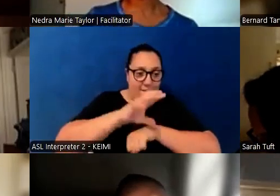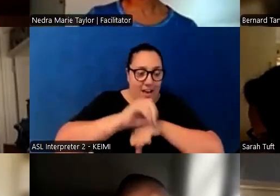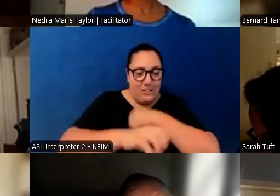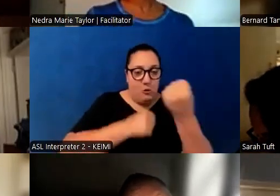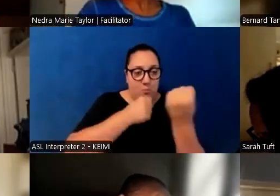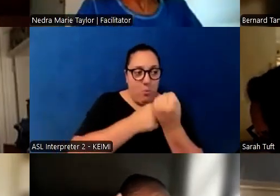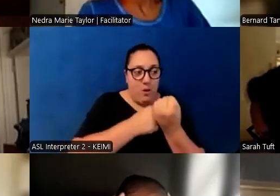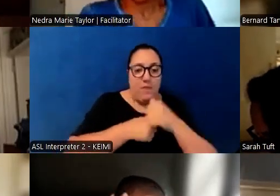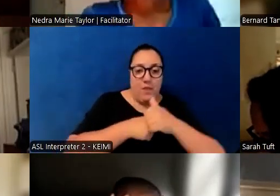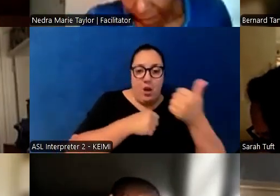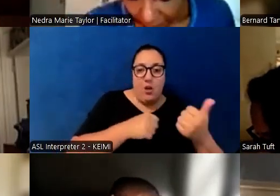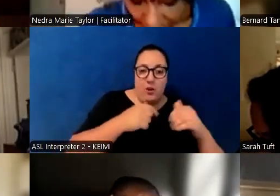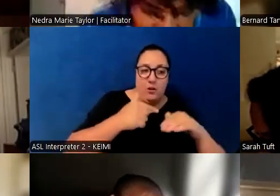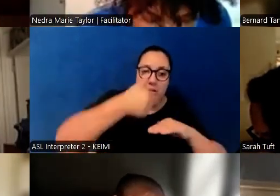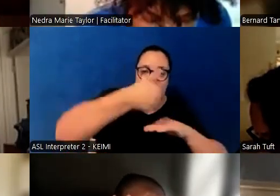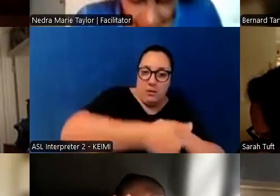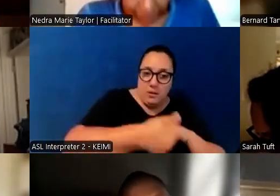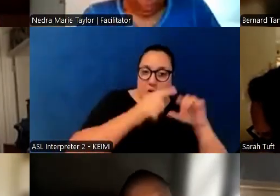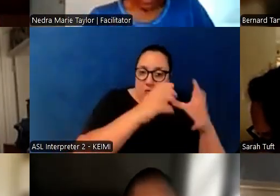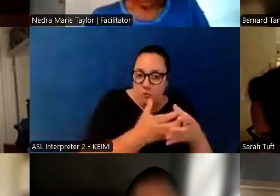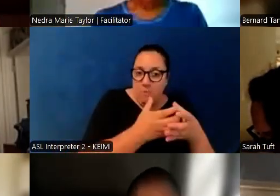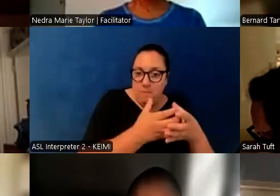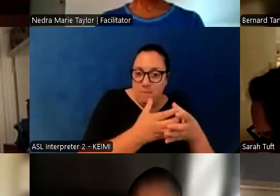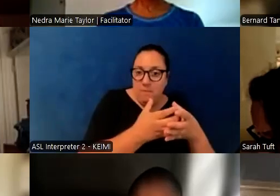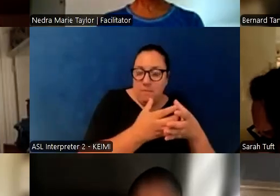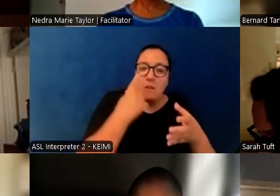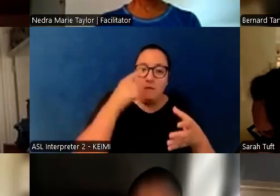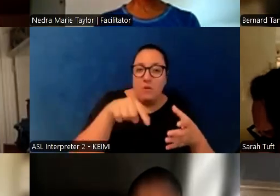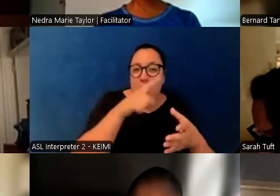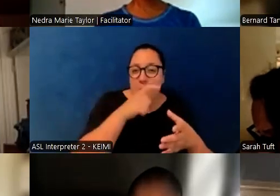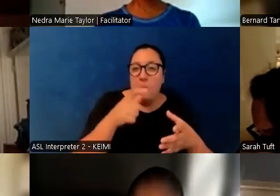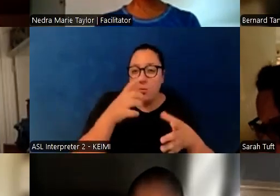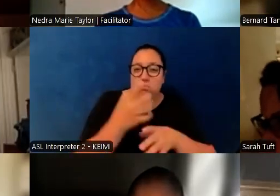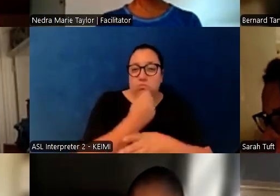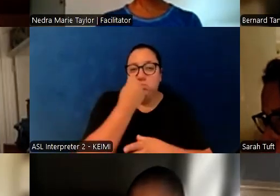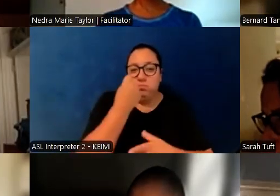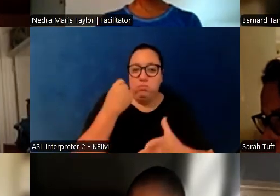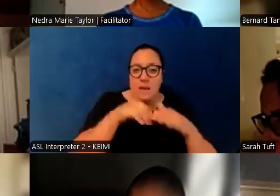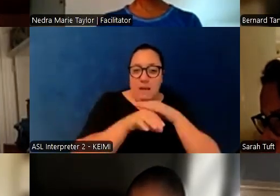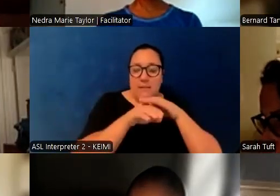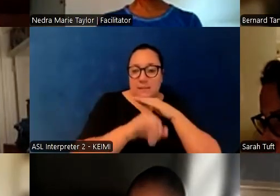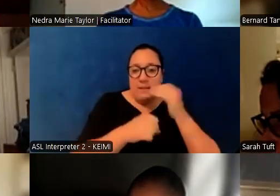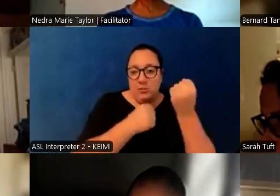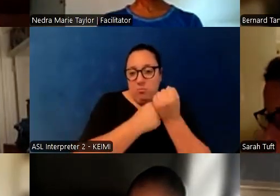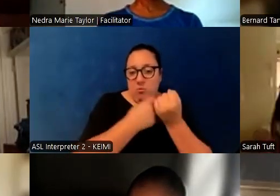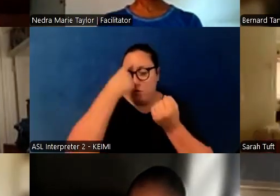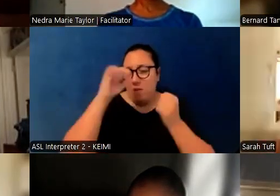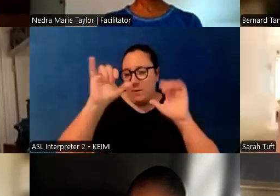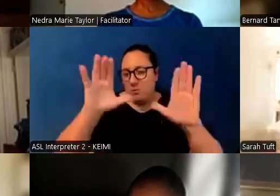support system for the folks that are just gaining access to this support. So we thought that was